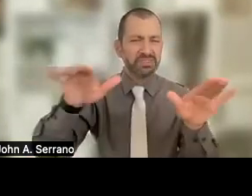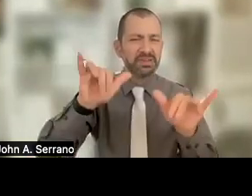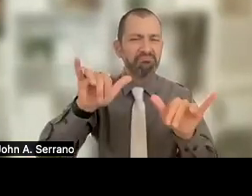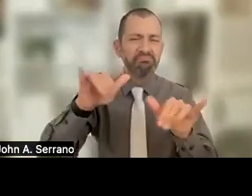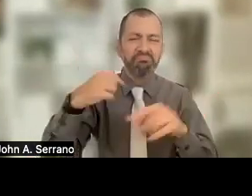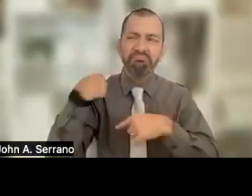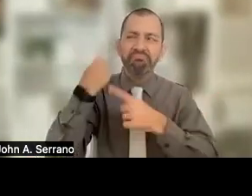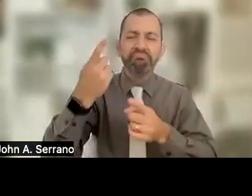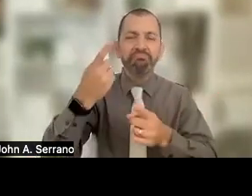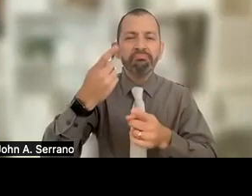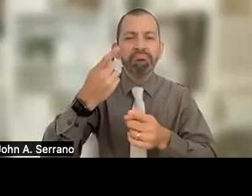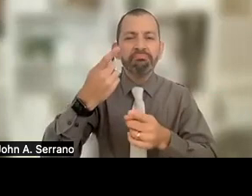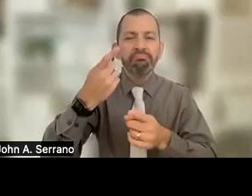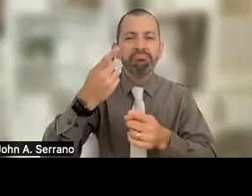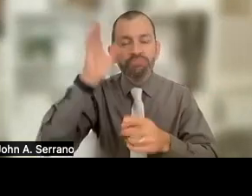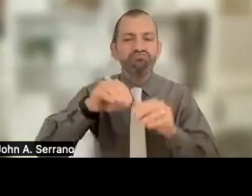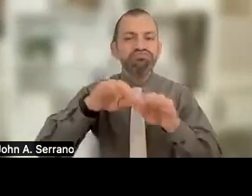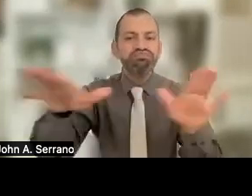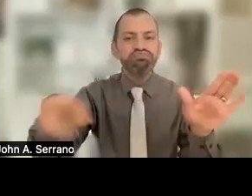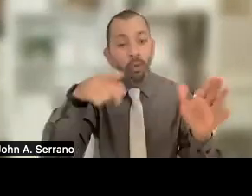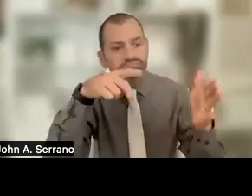And the PowerPoint will be distributed.